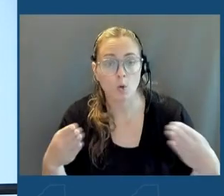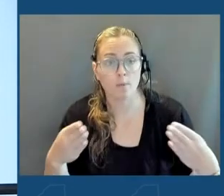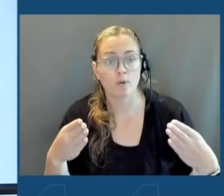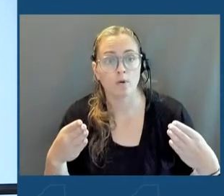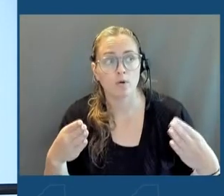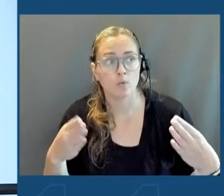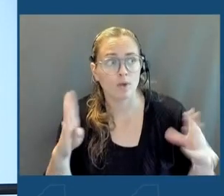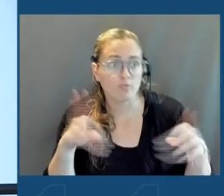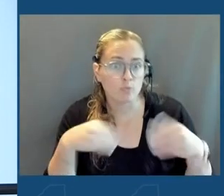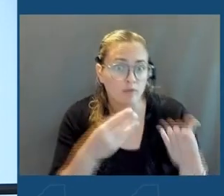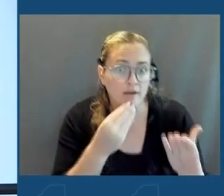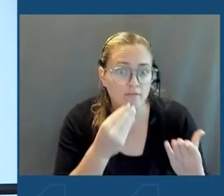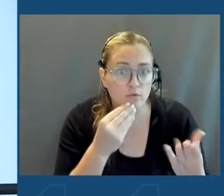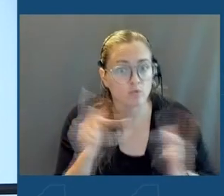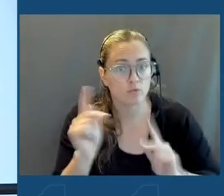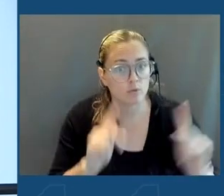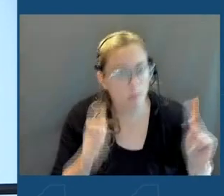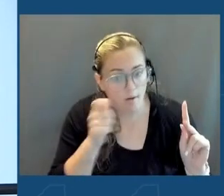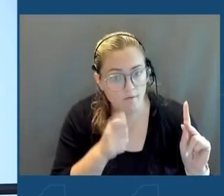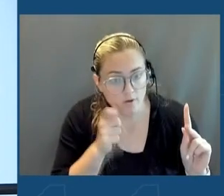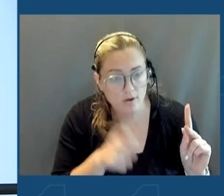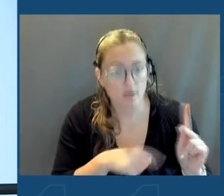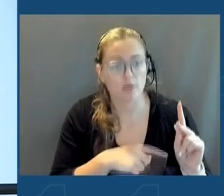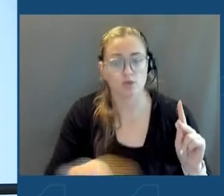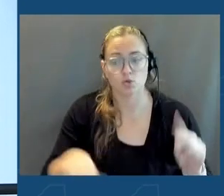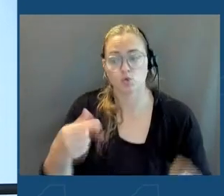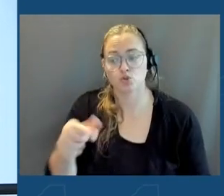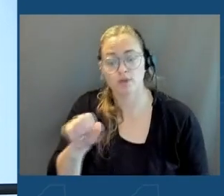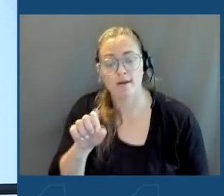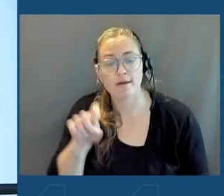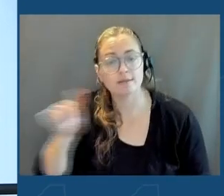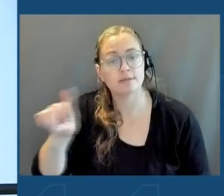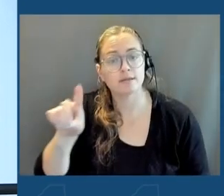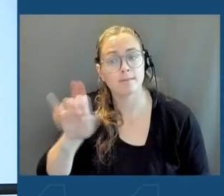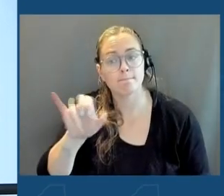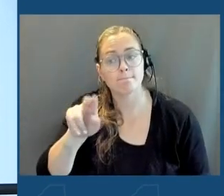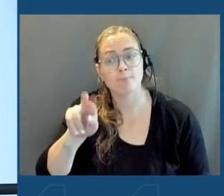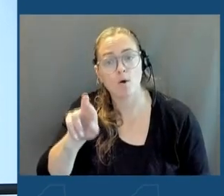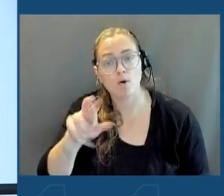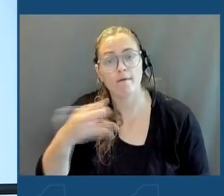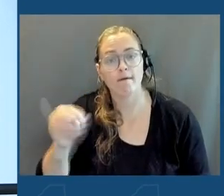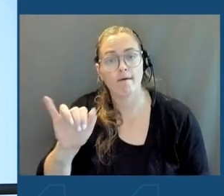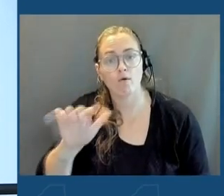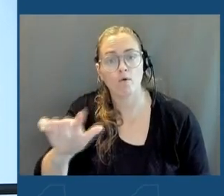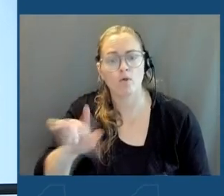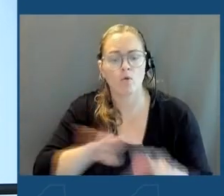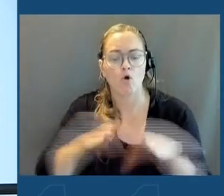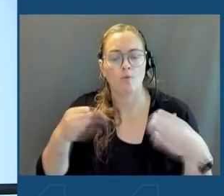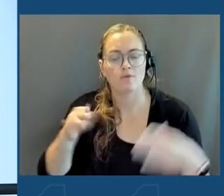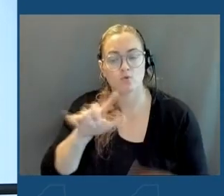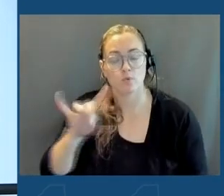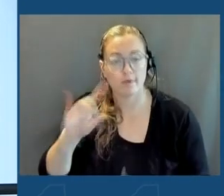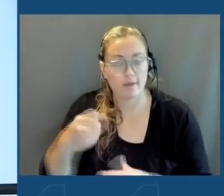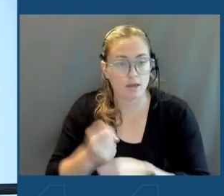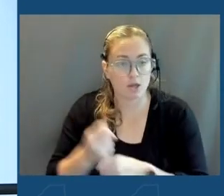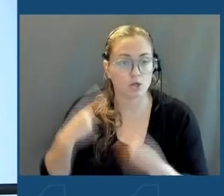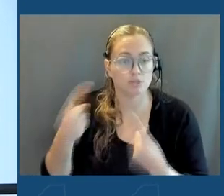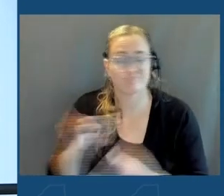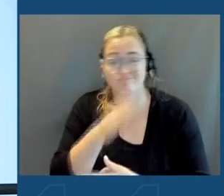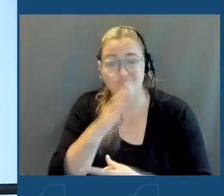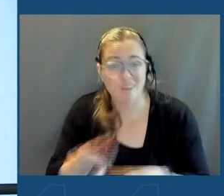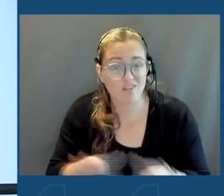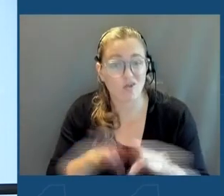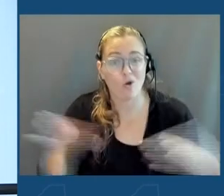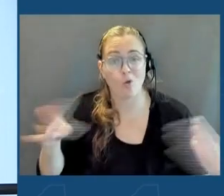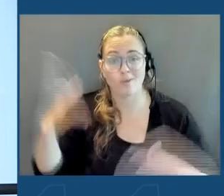in this park every day. So GS Steamers Bar and Grill, which we've been open for 28 years, has never been open